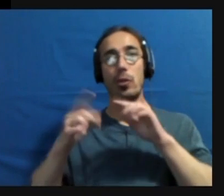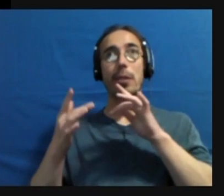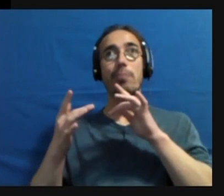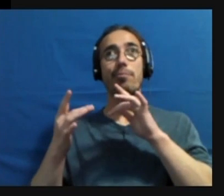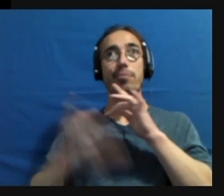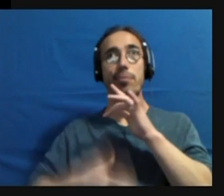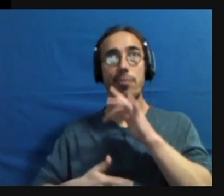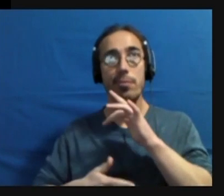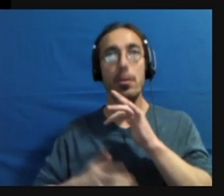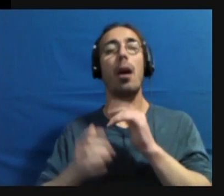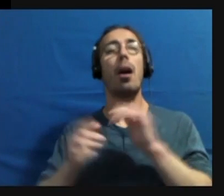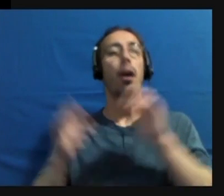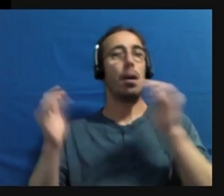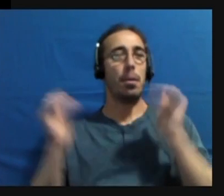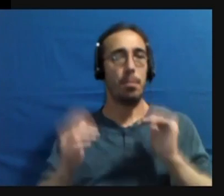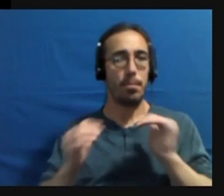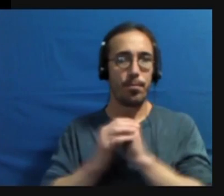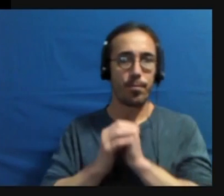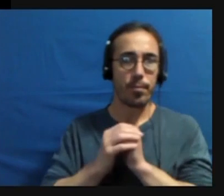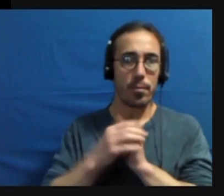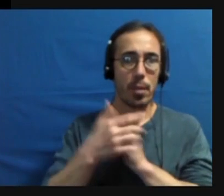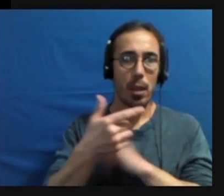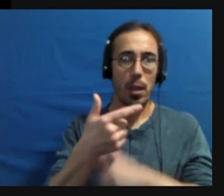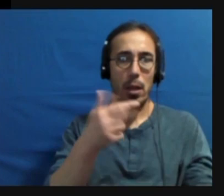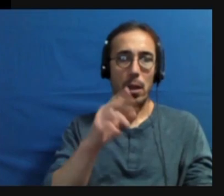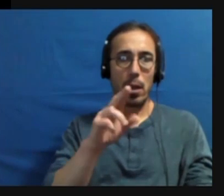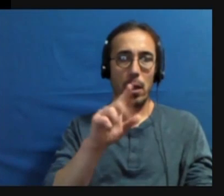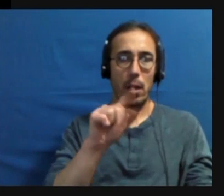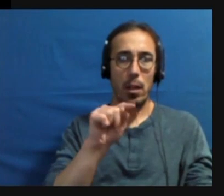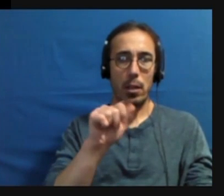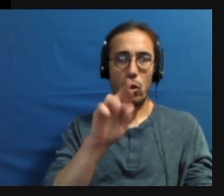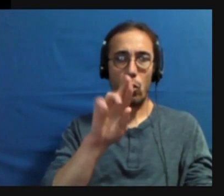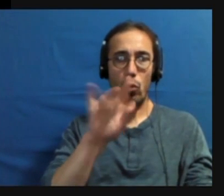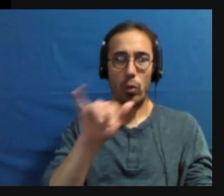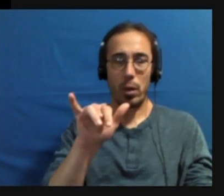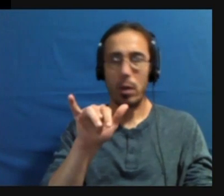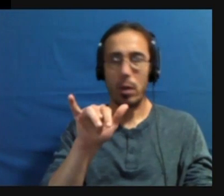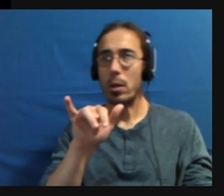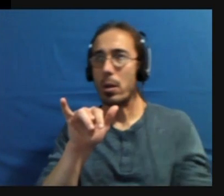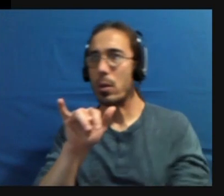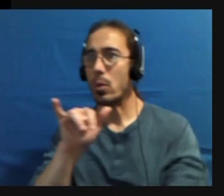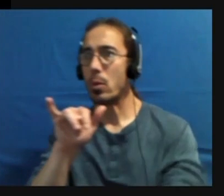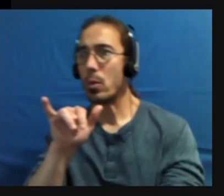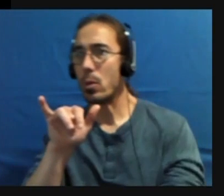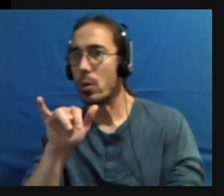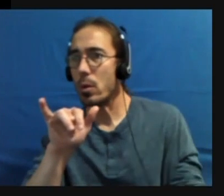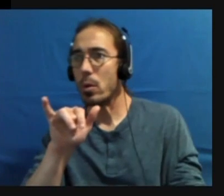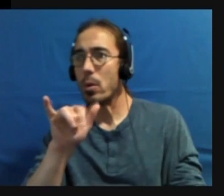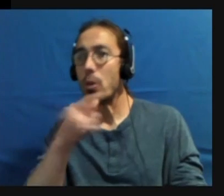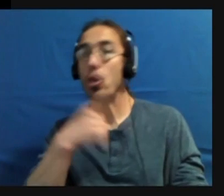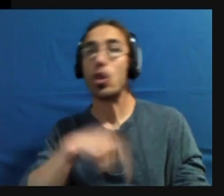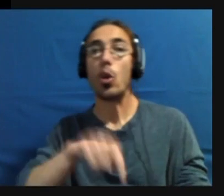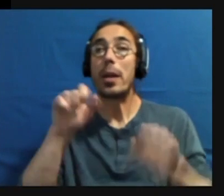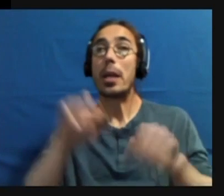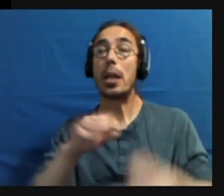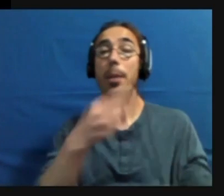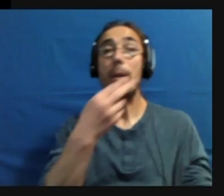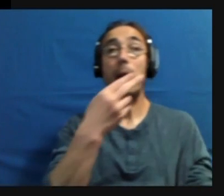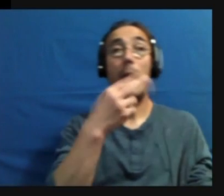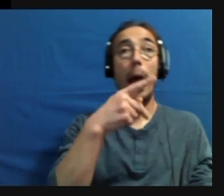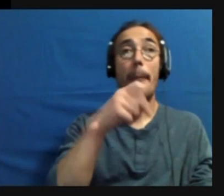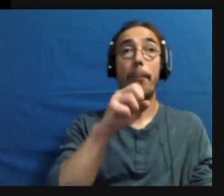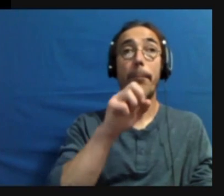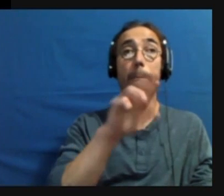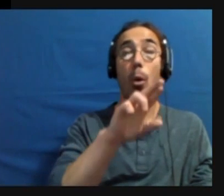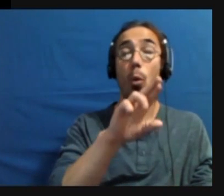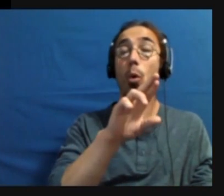then finally is our gustatory. So that would be our taste buds. And so we can be hyposensitive to that. This